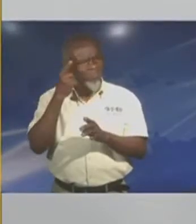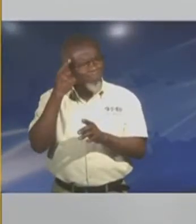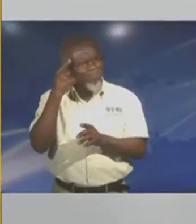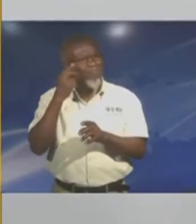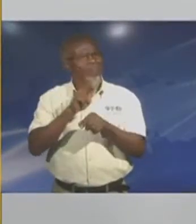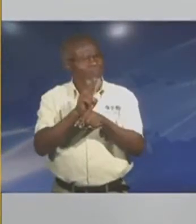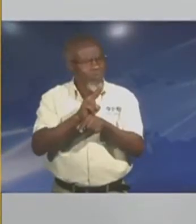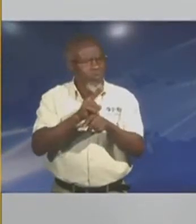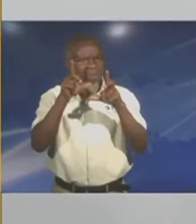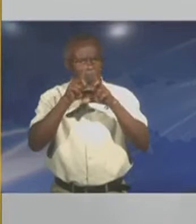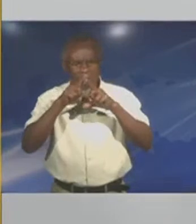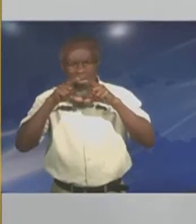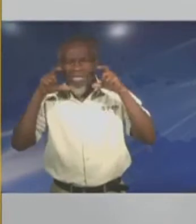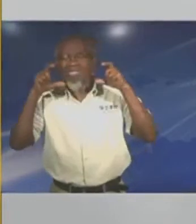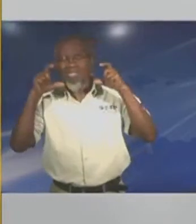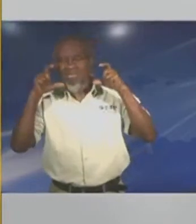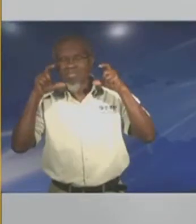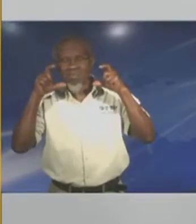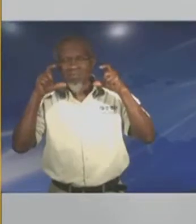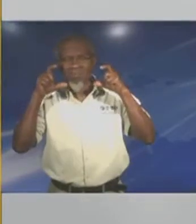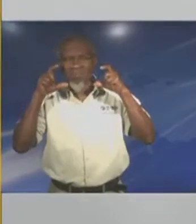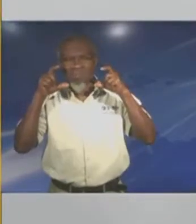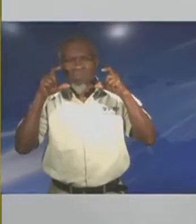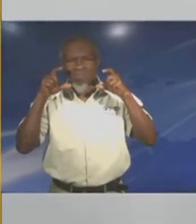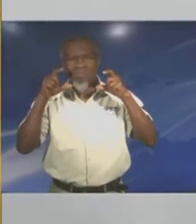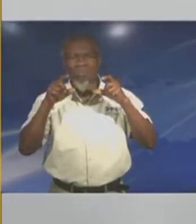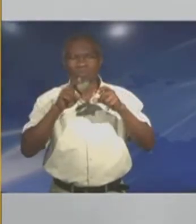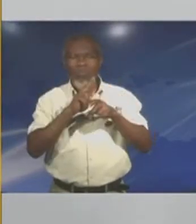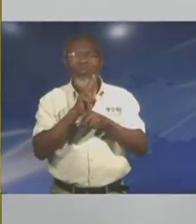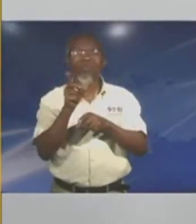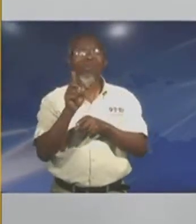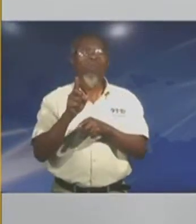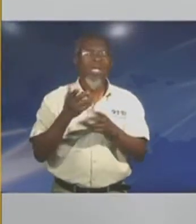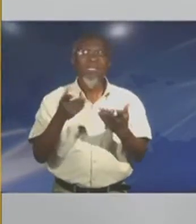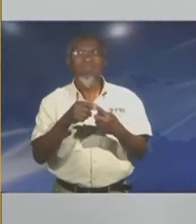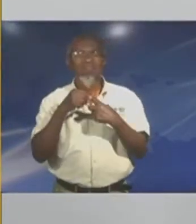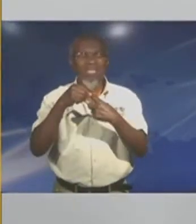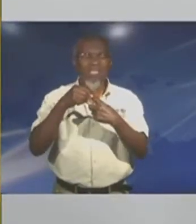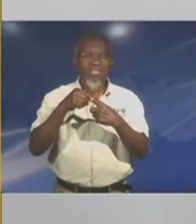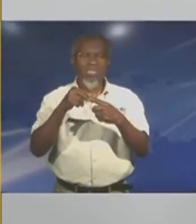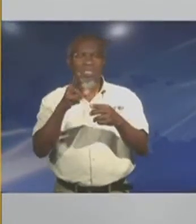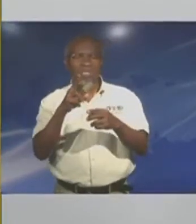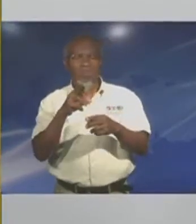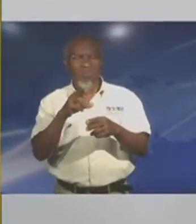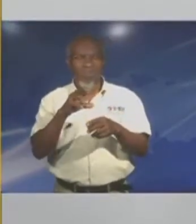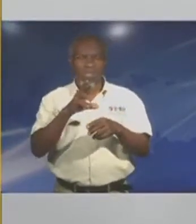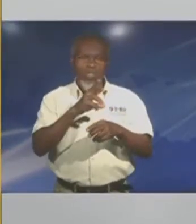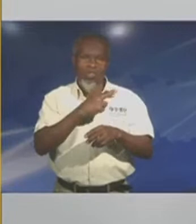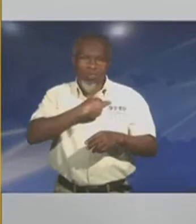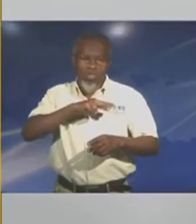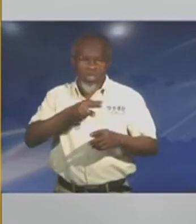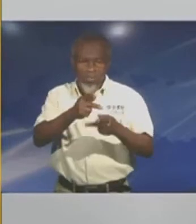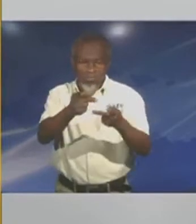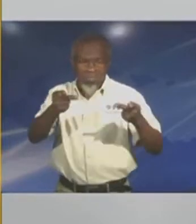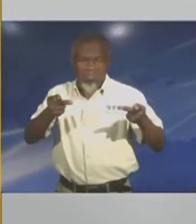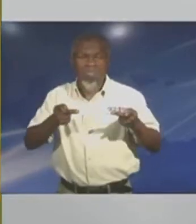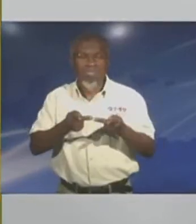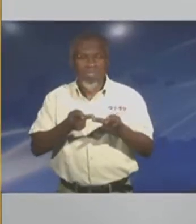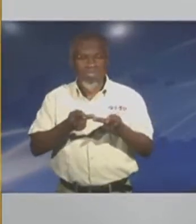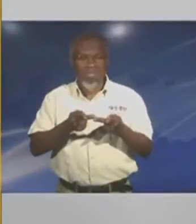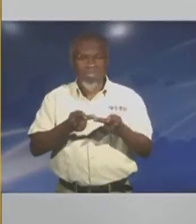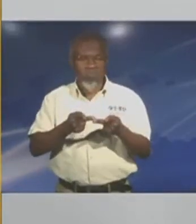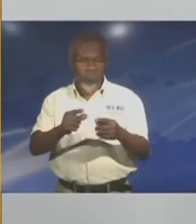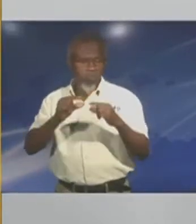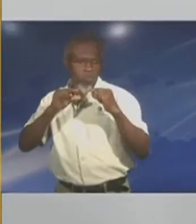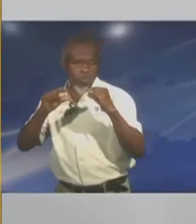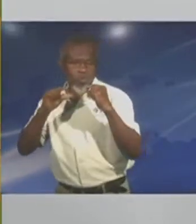recommended in certain settings, such as in places of religious places such as